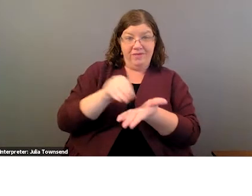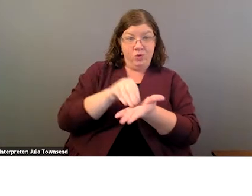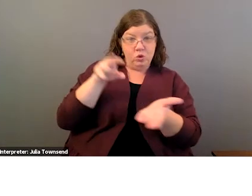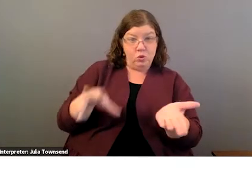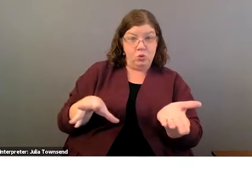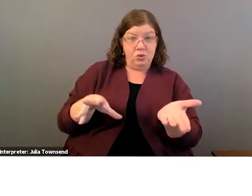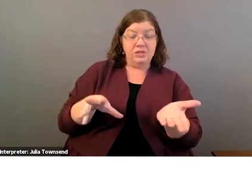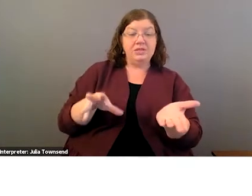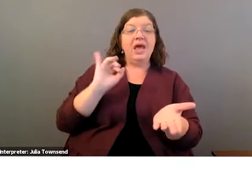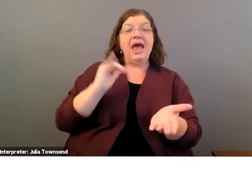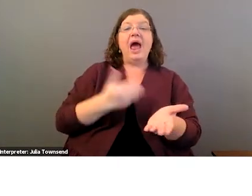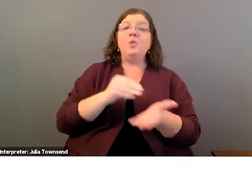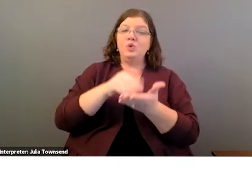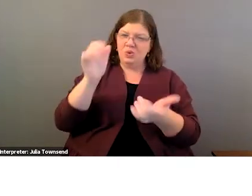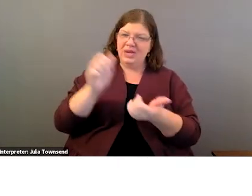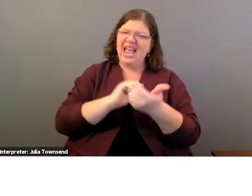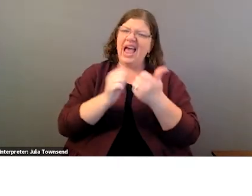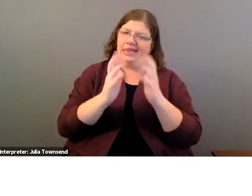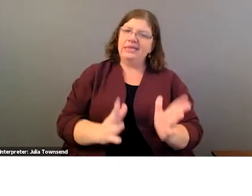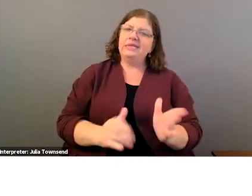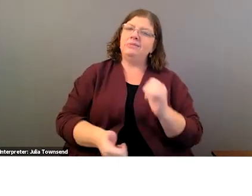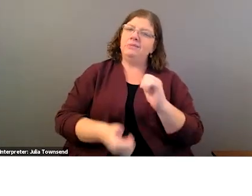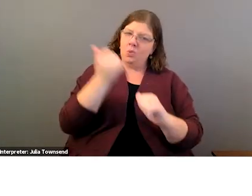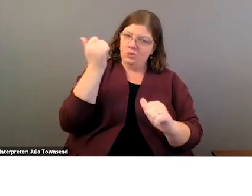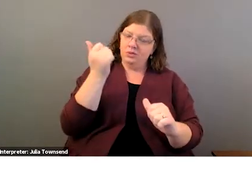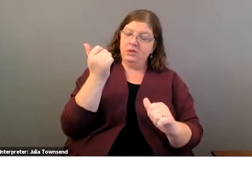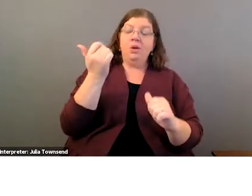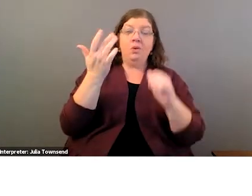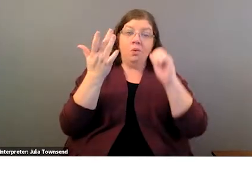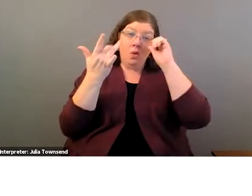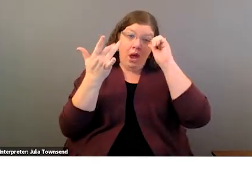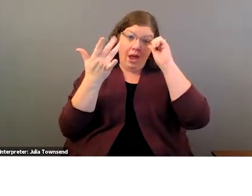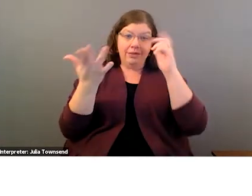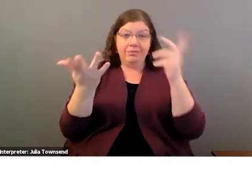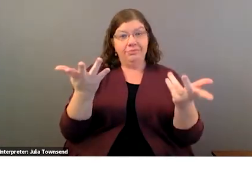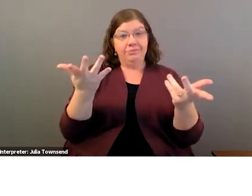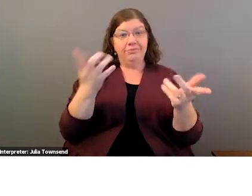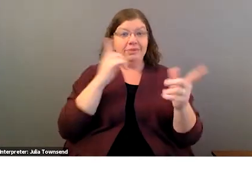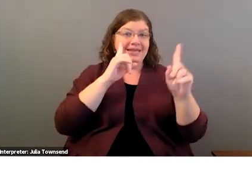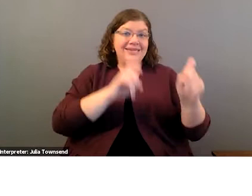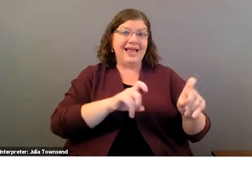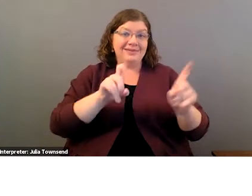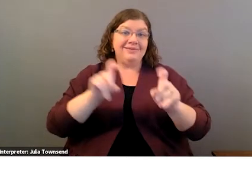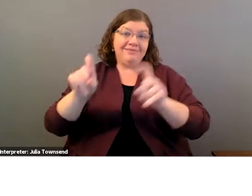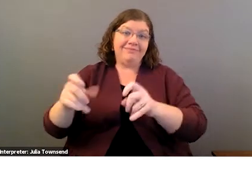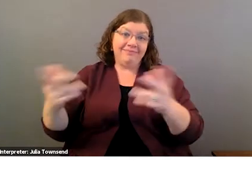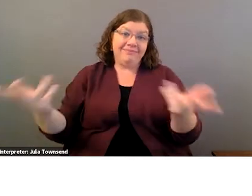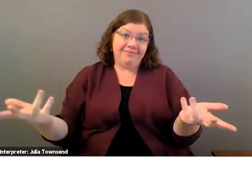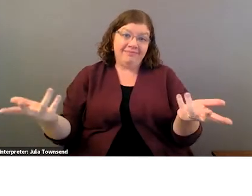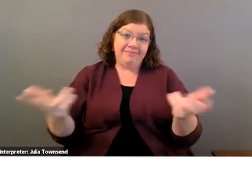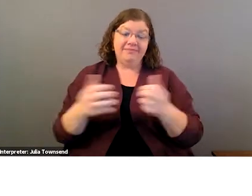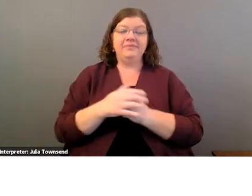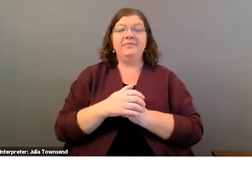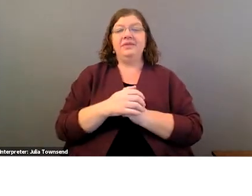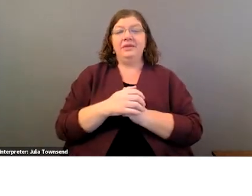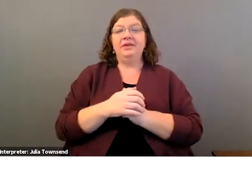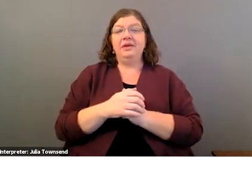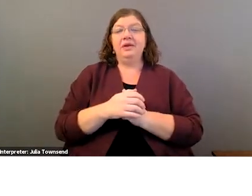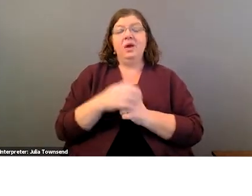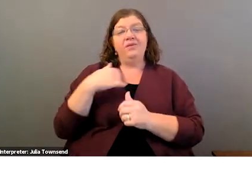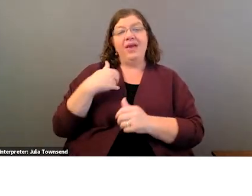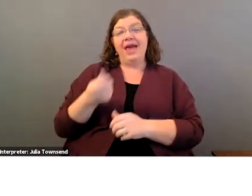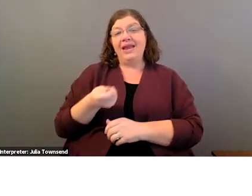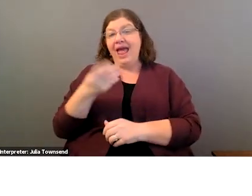our student athletes, and that's because of the testing that we're doing. We've had a handful